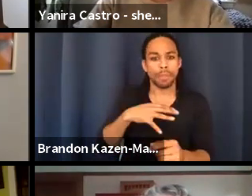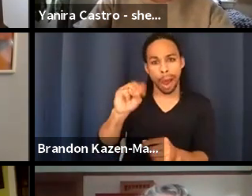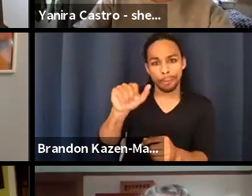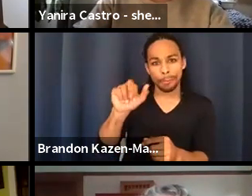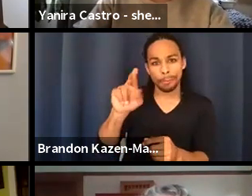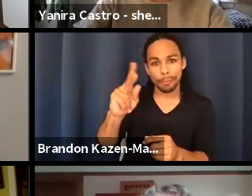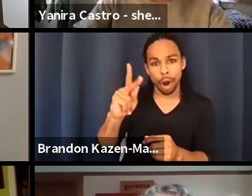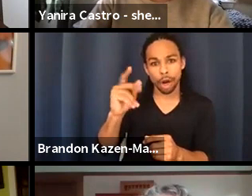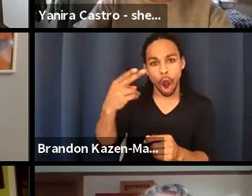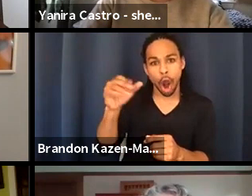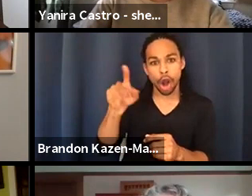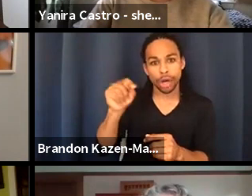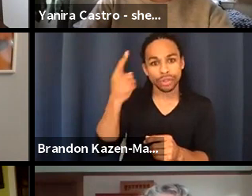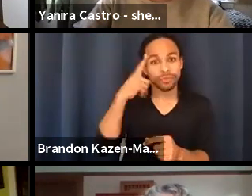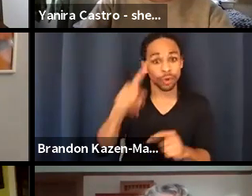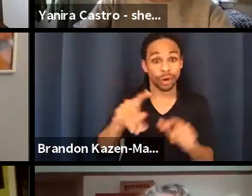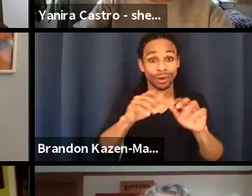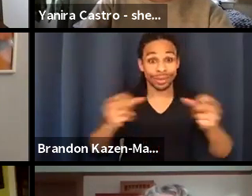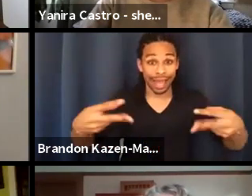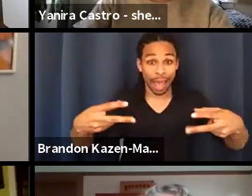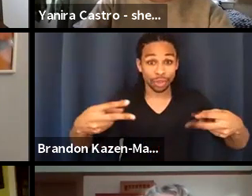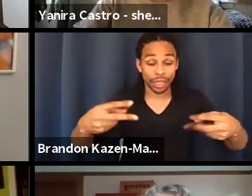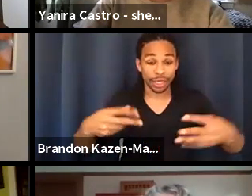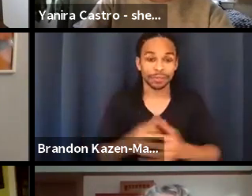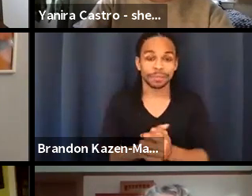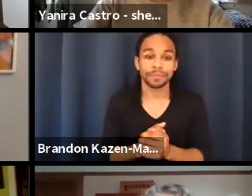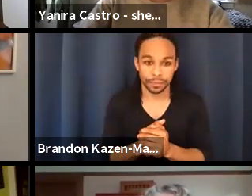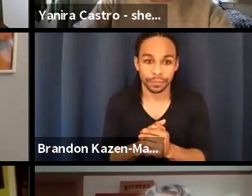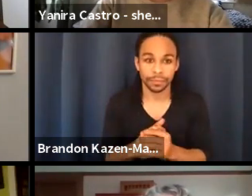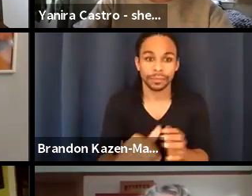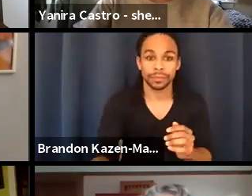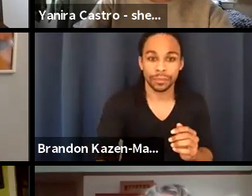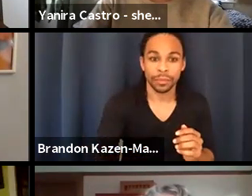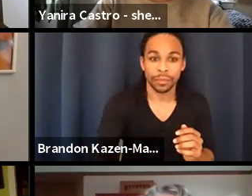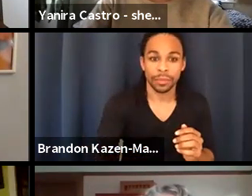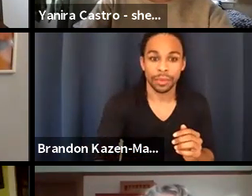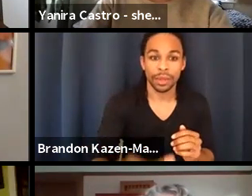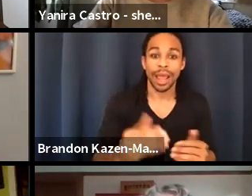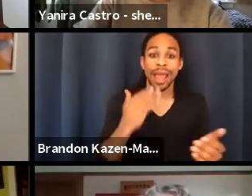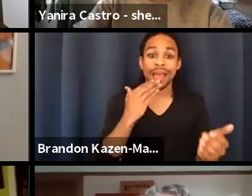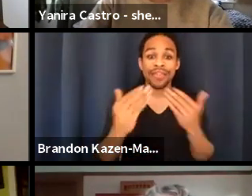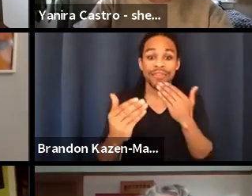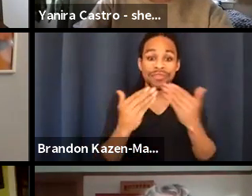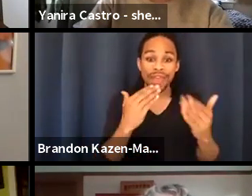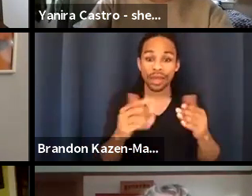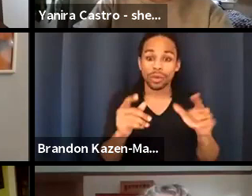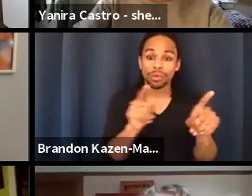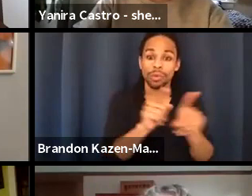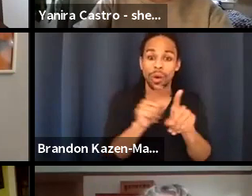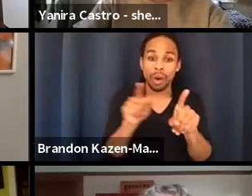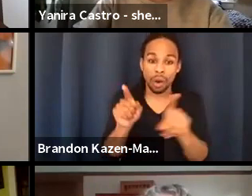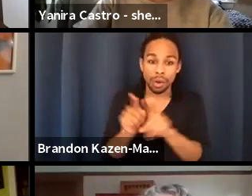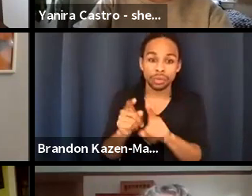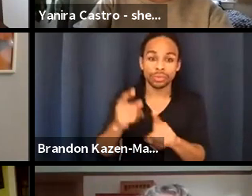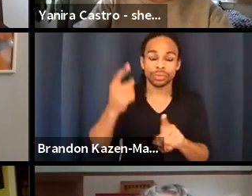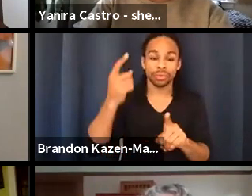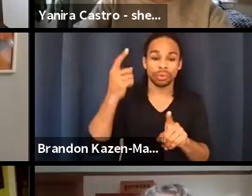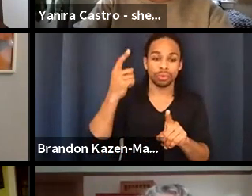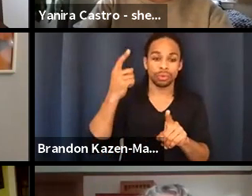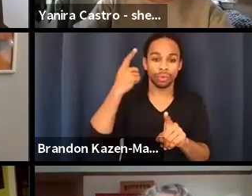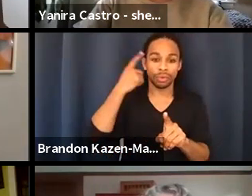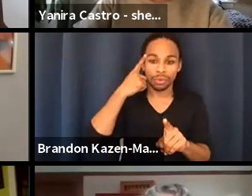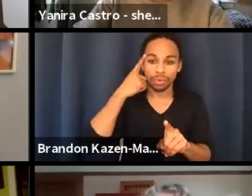working, offered to support the process. This Real Talk conversation seeks, with input,